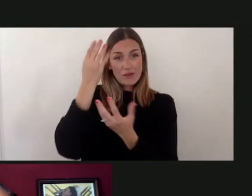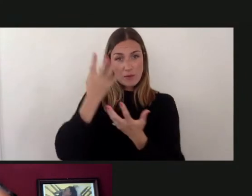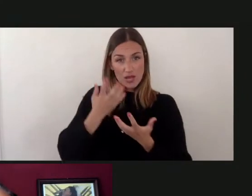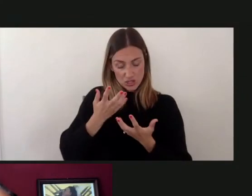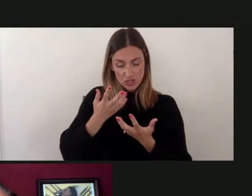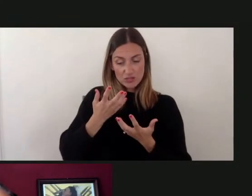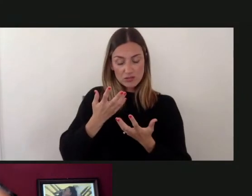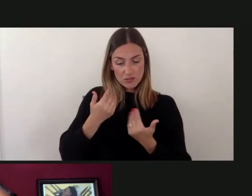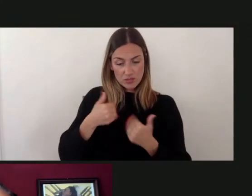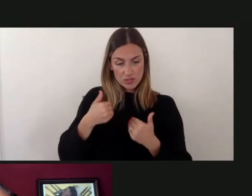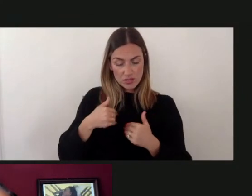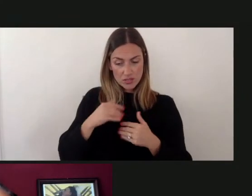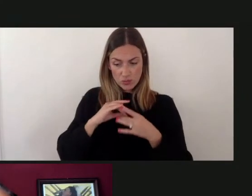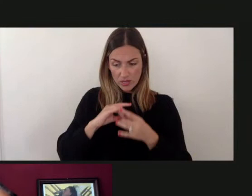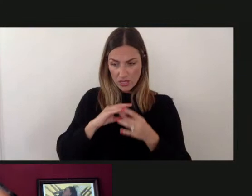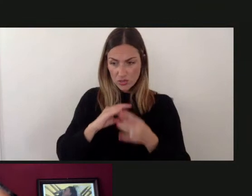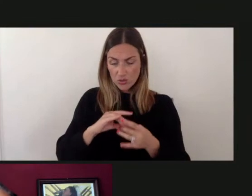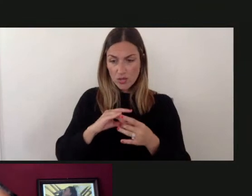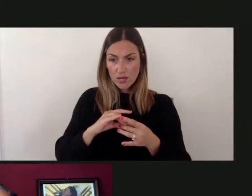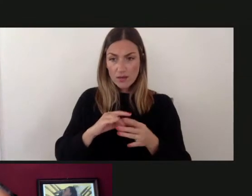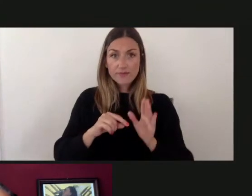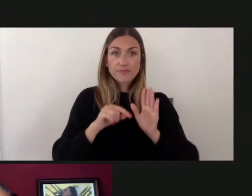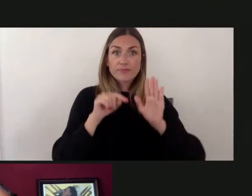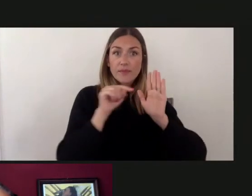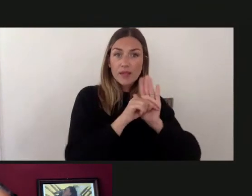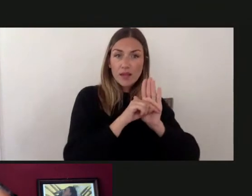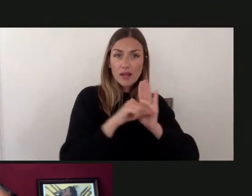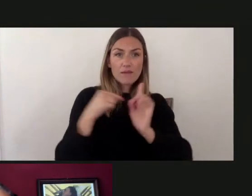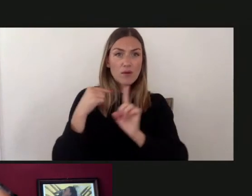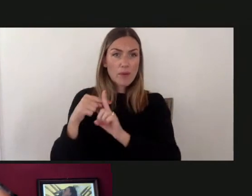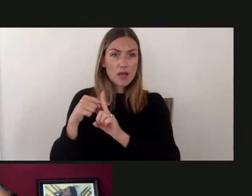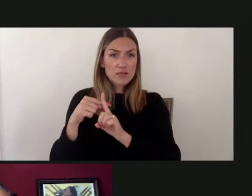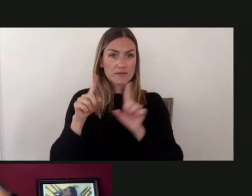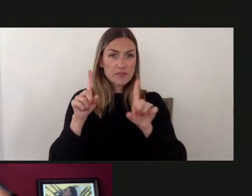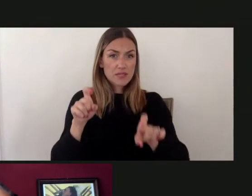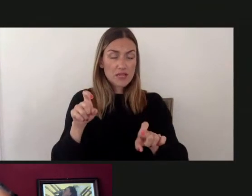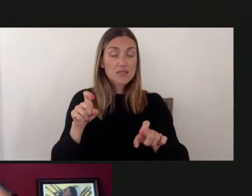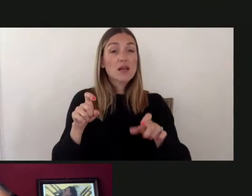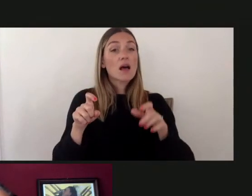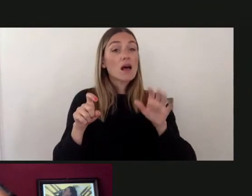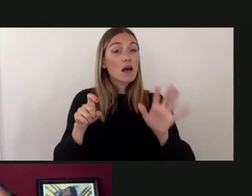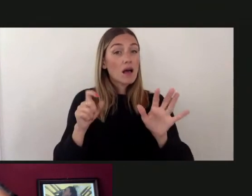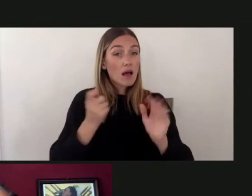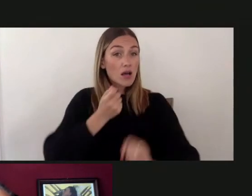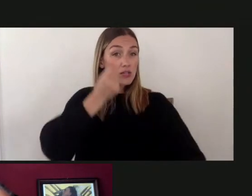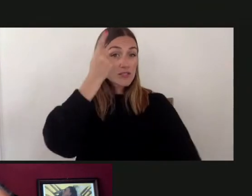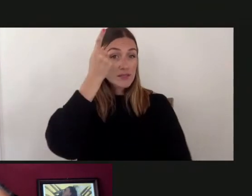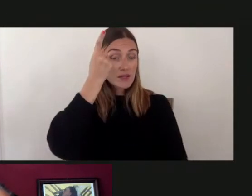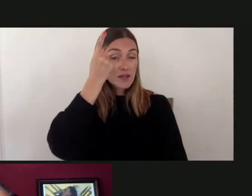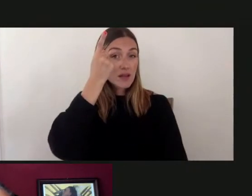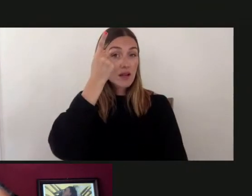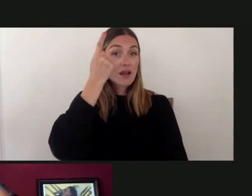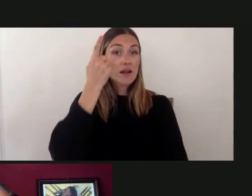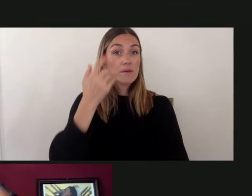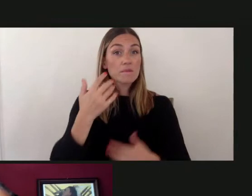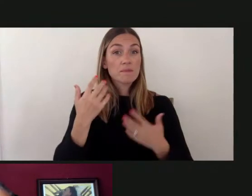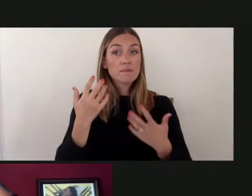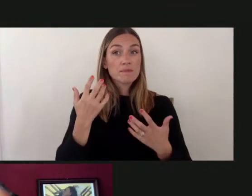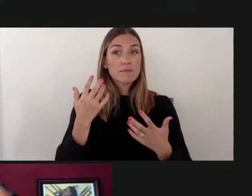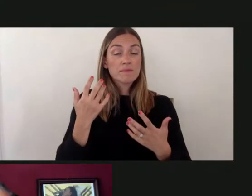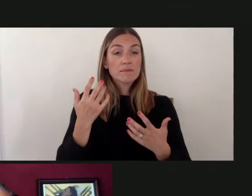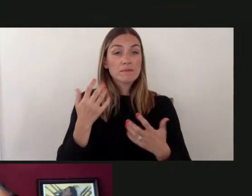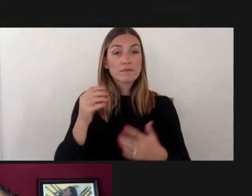far as a negative or a positive test. However, if we're looking at